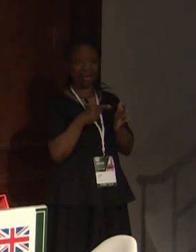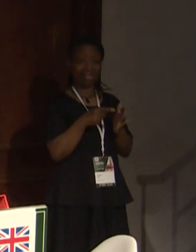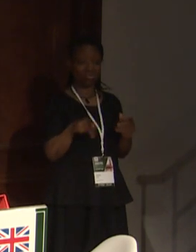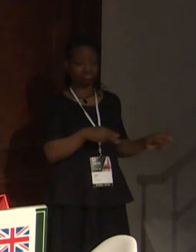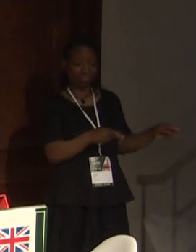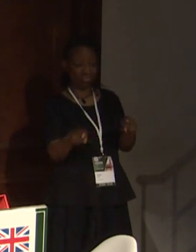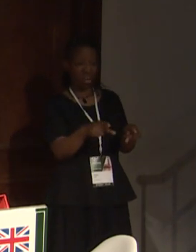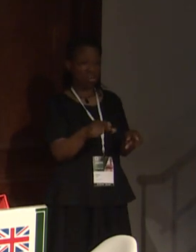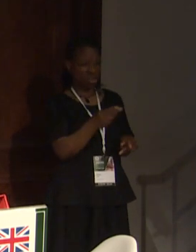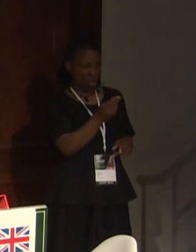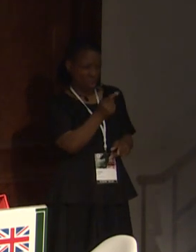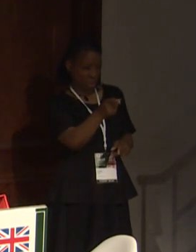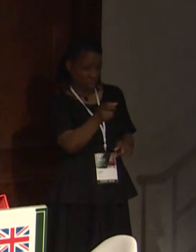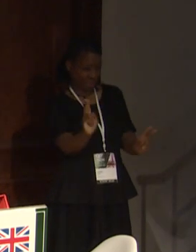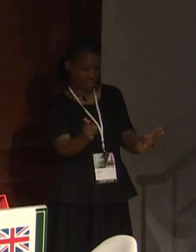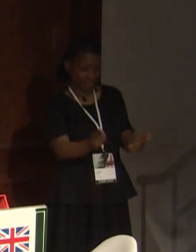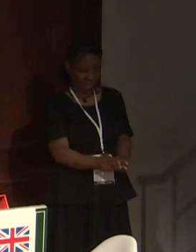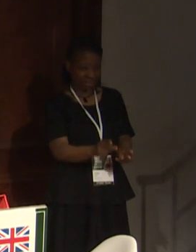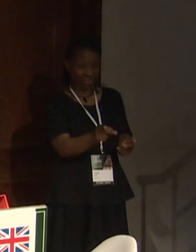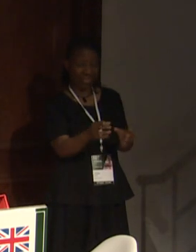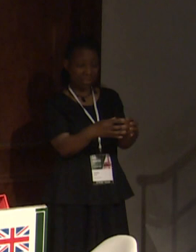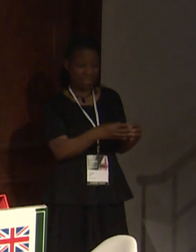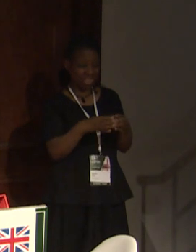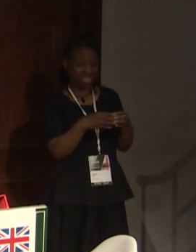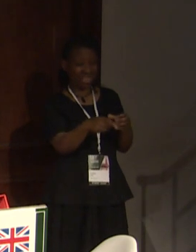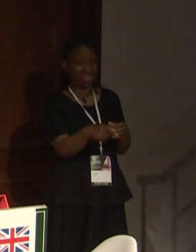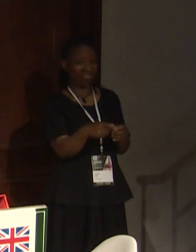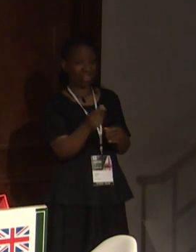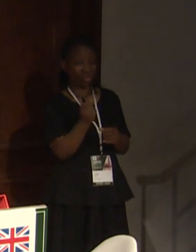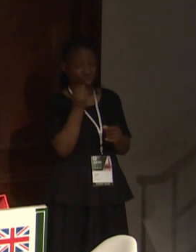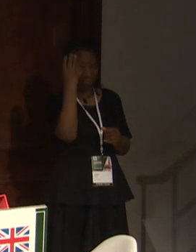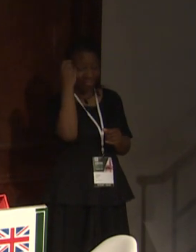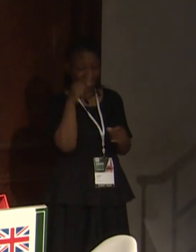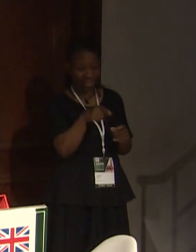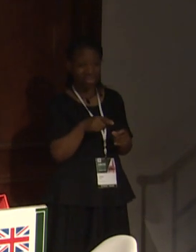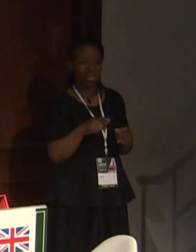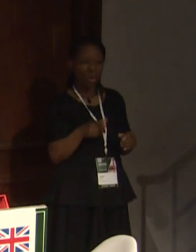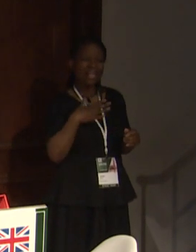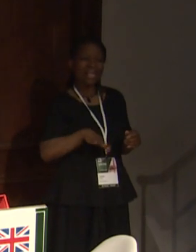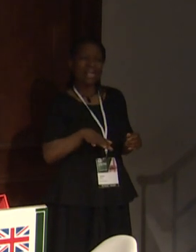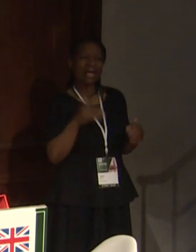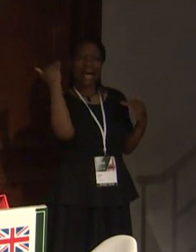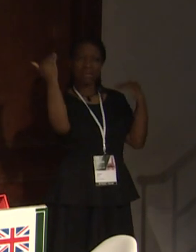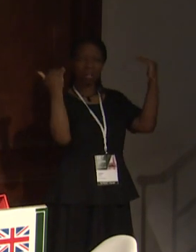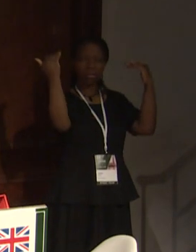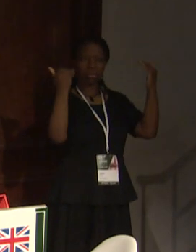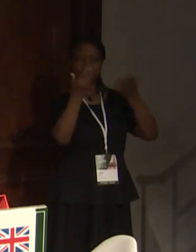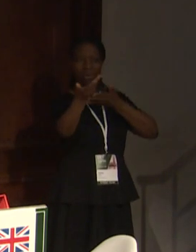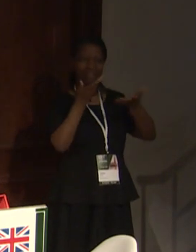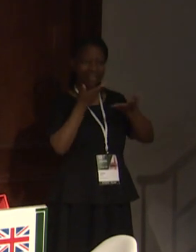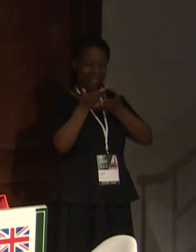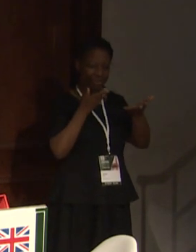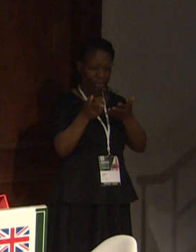verge of extinction. So a grown-up conversation with the government of Myanmar from the government of Britain could